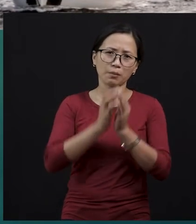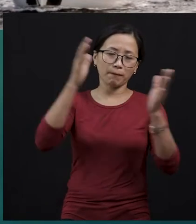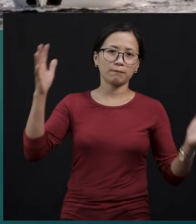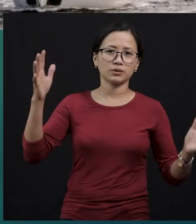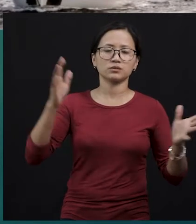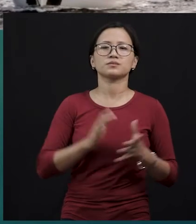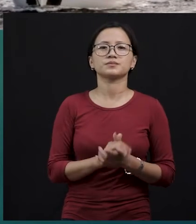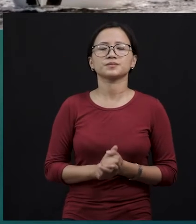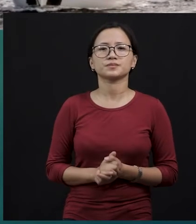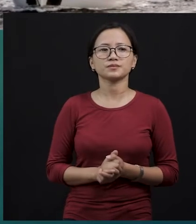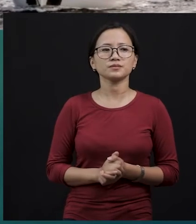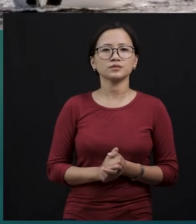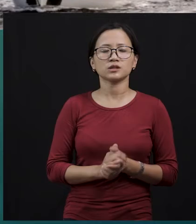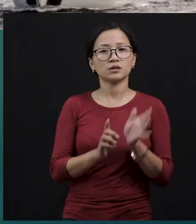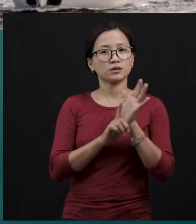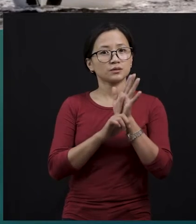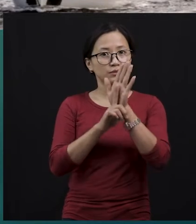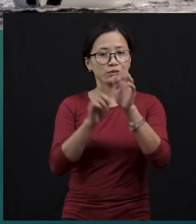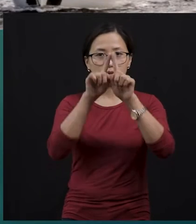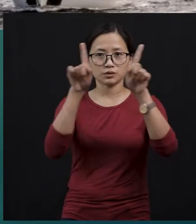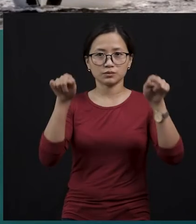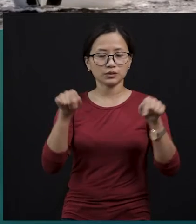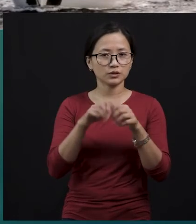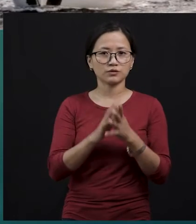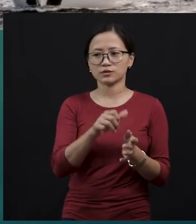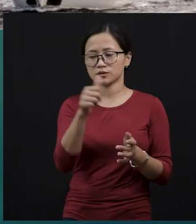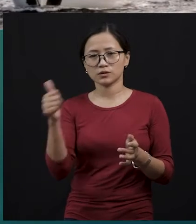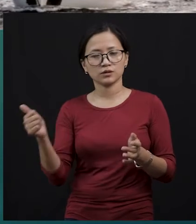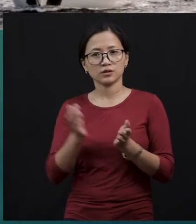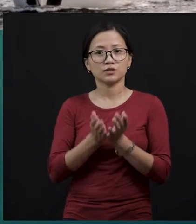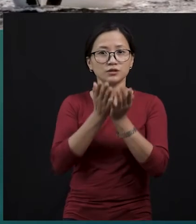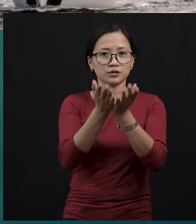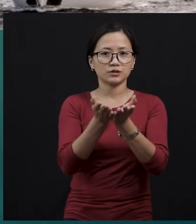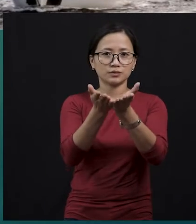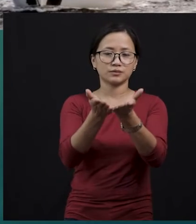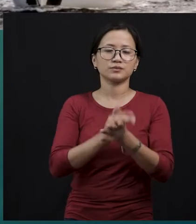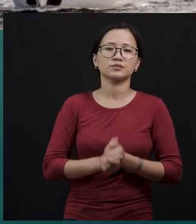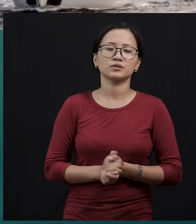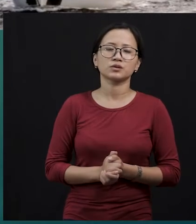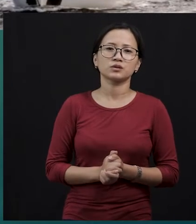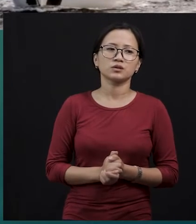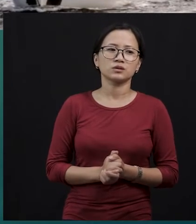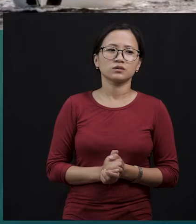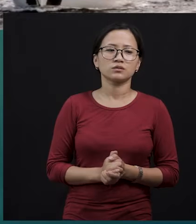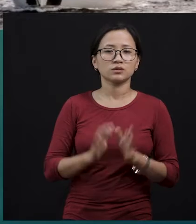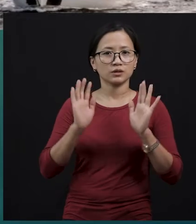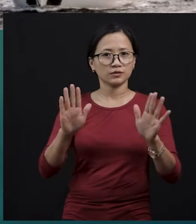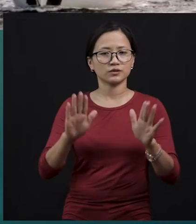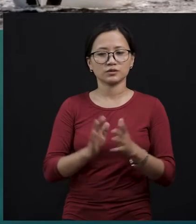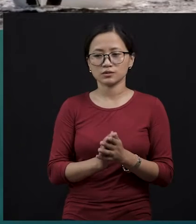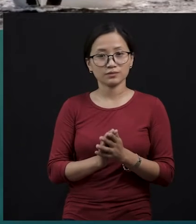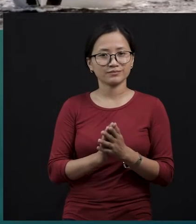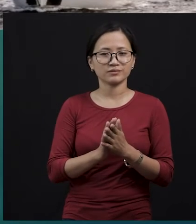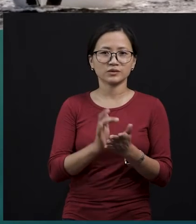big. And this is also the picture of another ship. And especially in the olden days, people used this kind of ships. It's